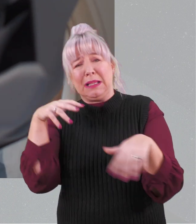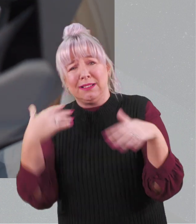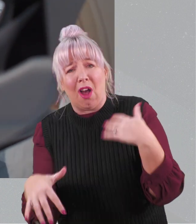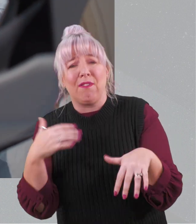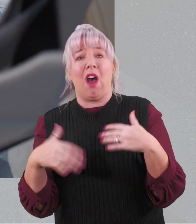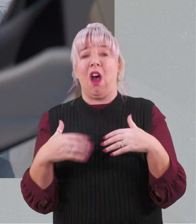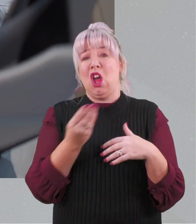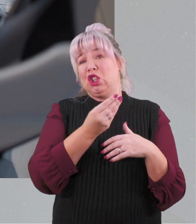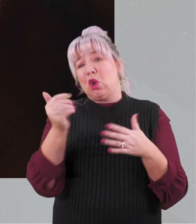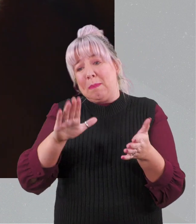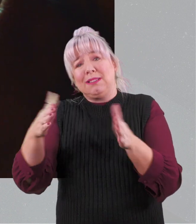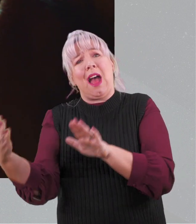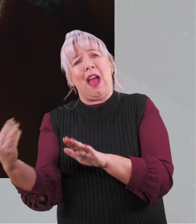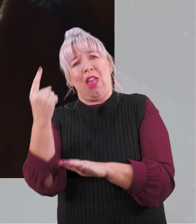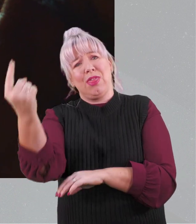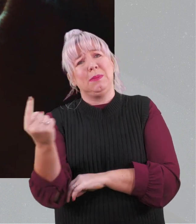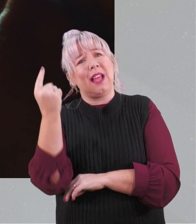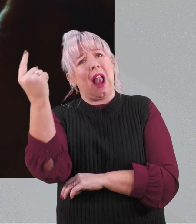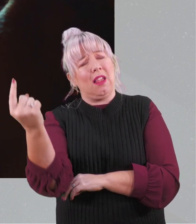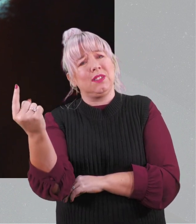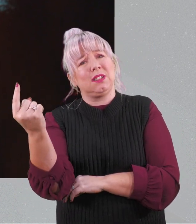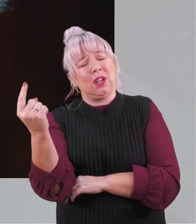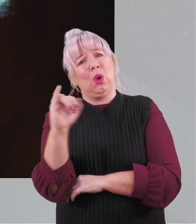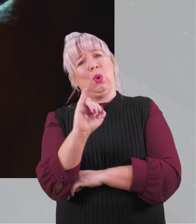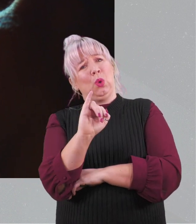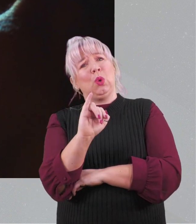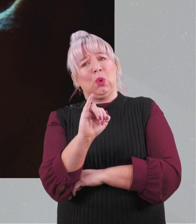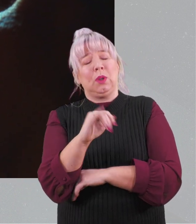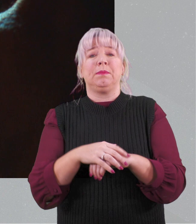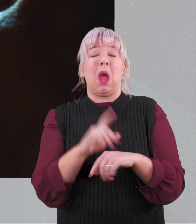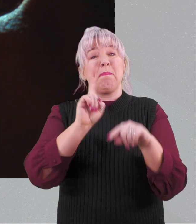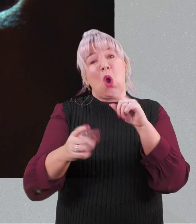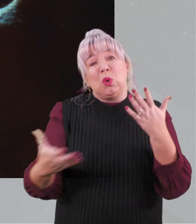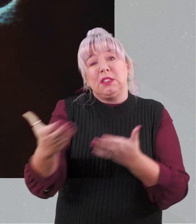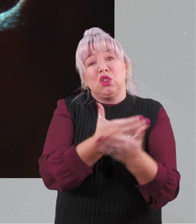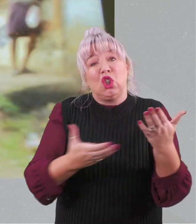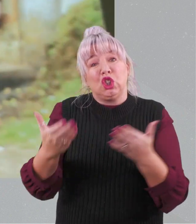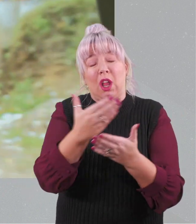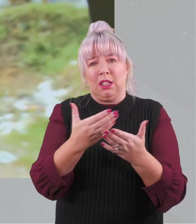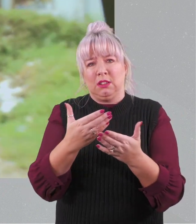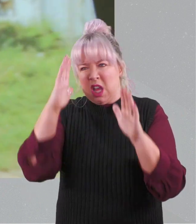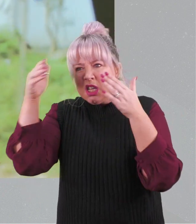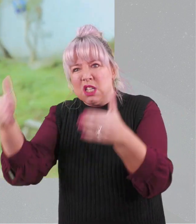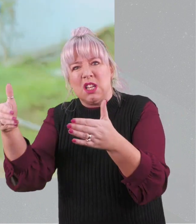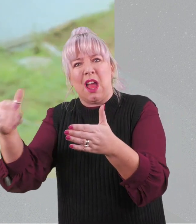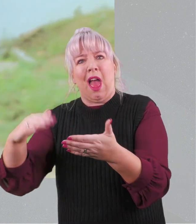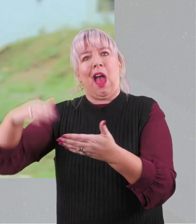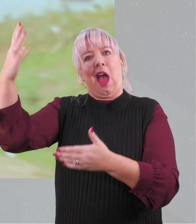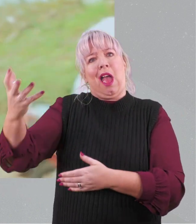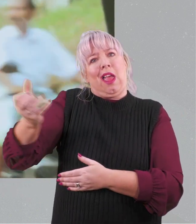to the margins. Others are left to face death all alone. Most discussions are centered